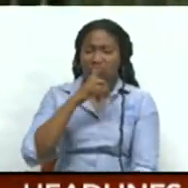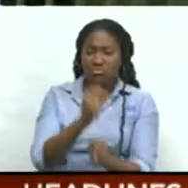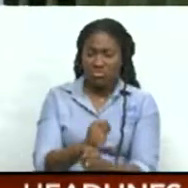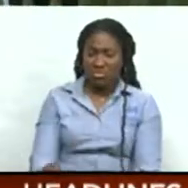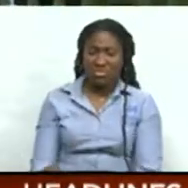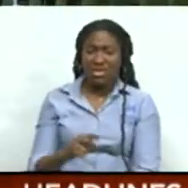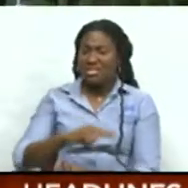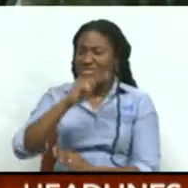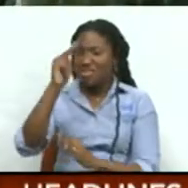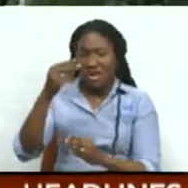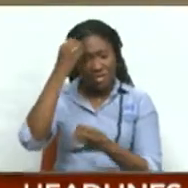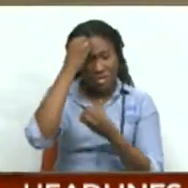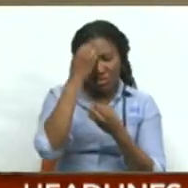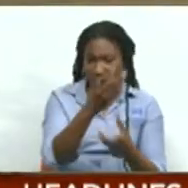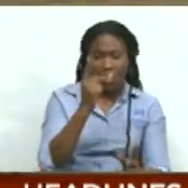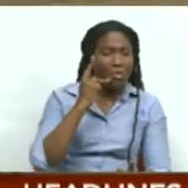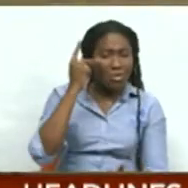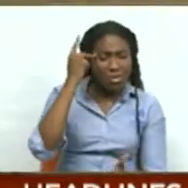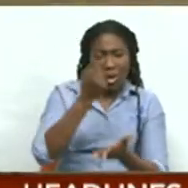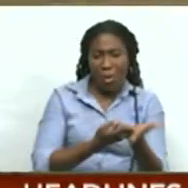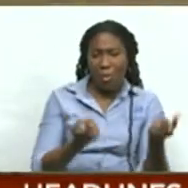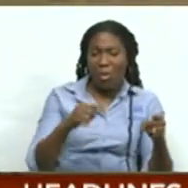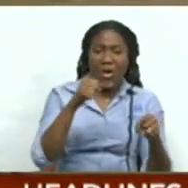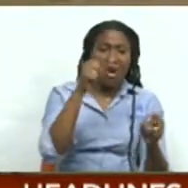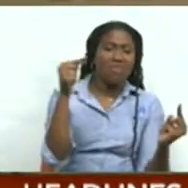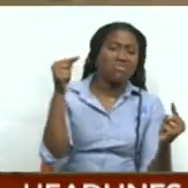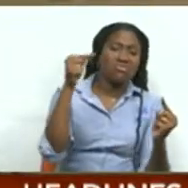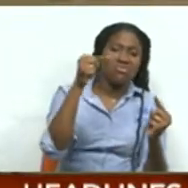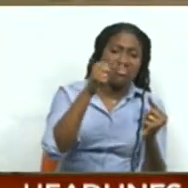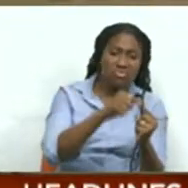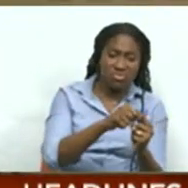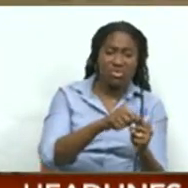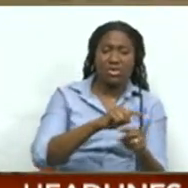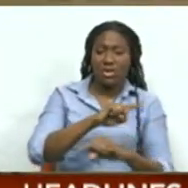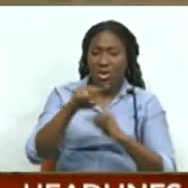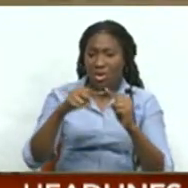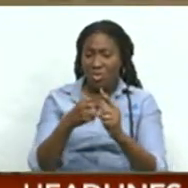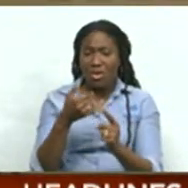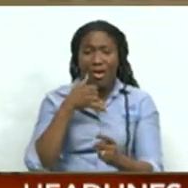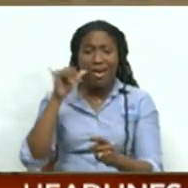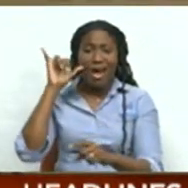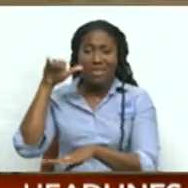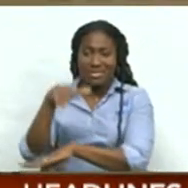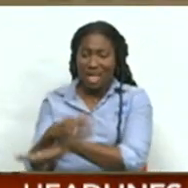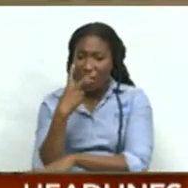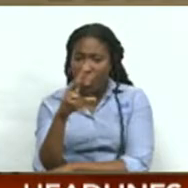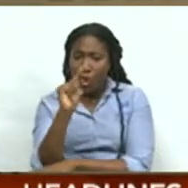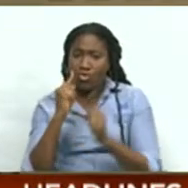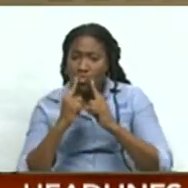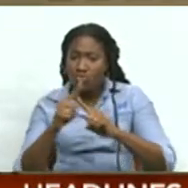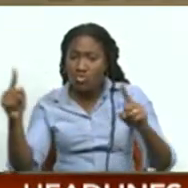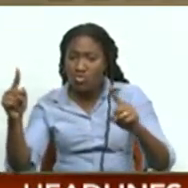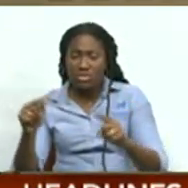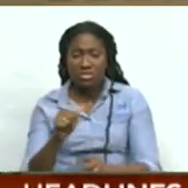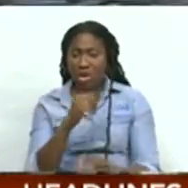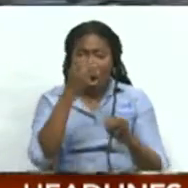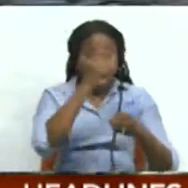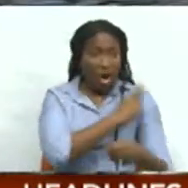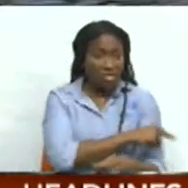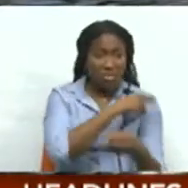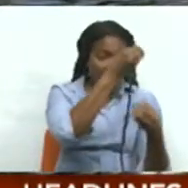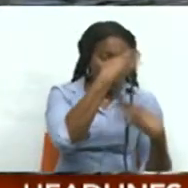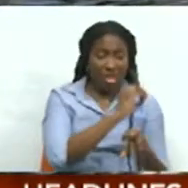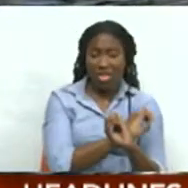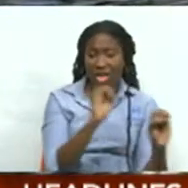the ordeal. They say they learned most of the details through last night's news report and not from the hospital. Throughout this